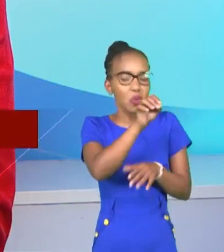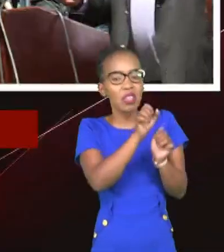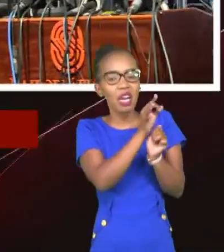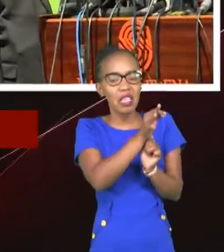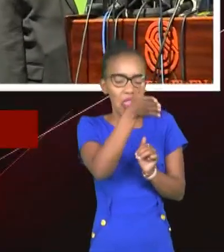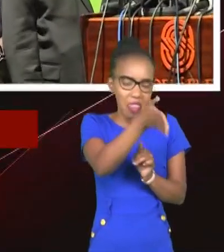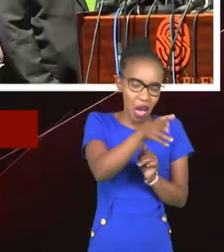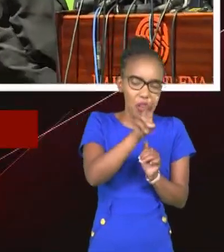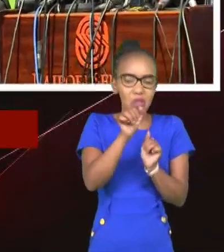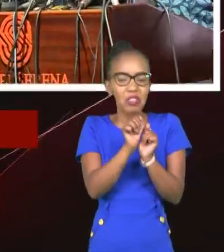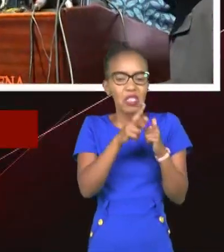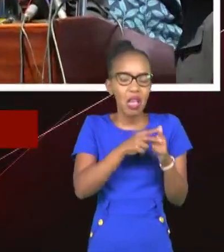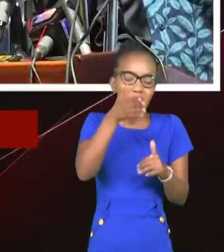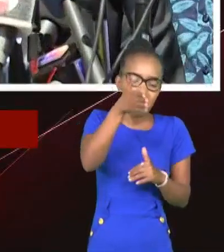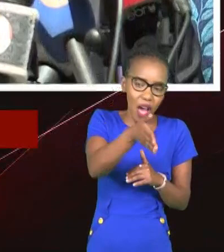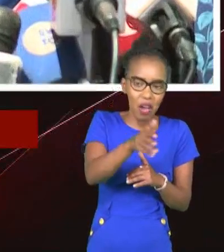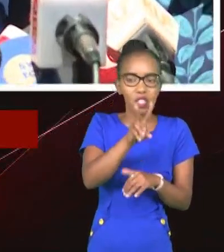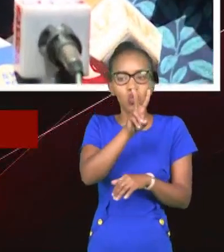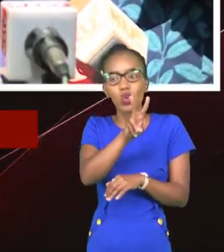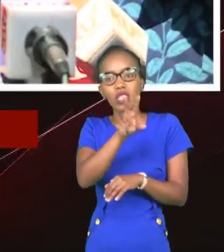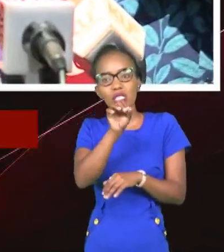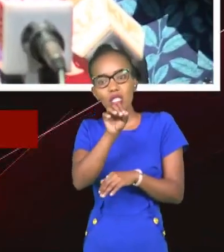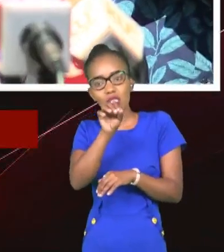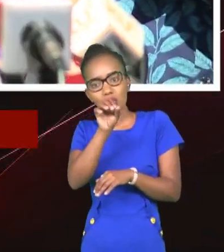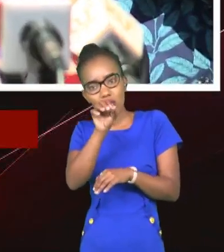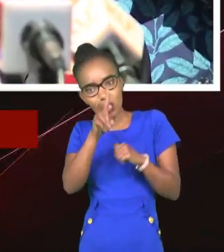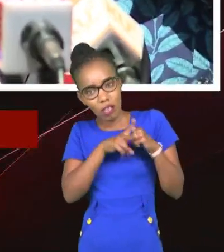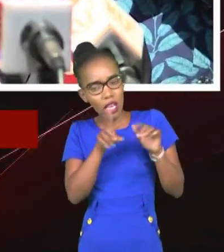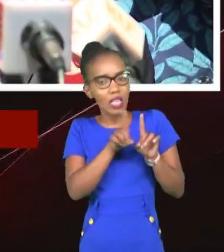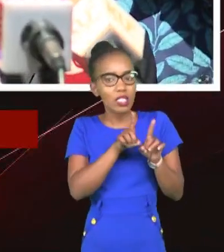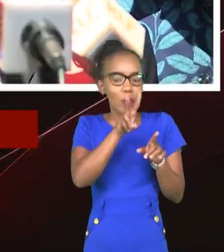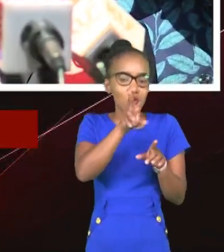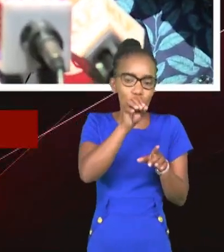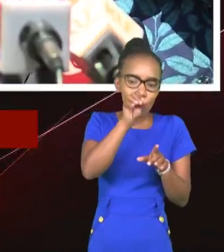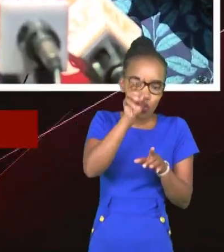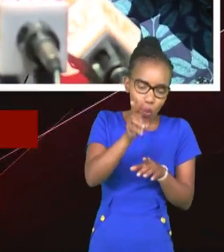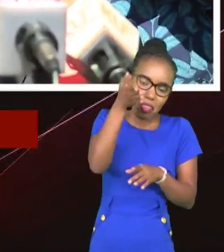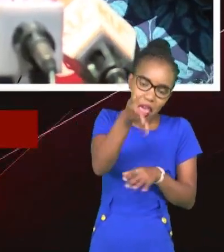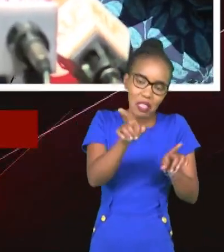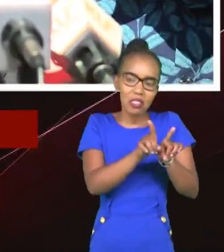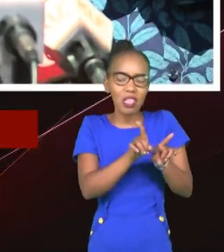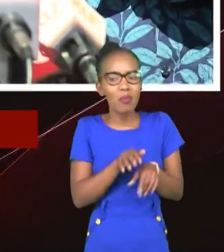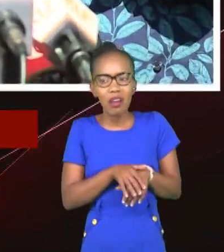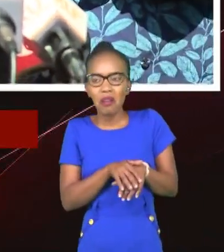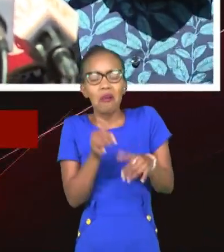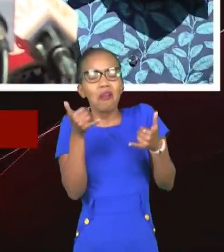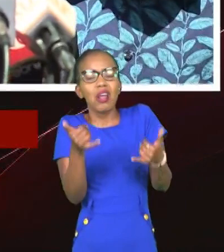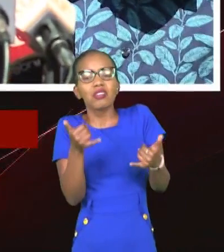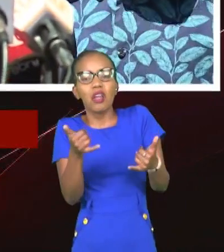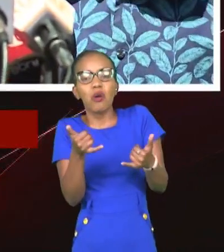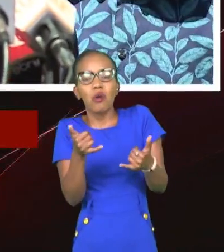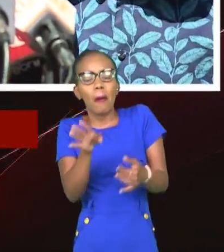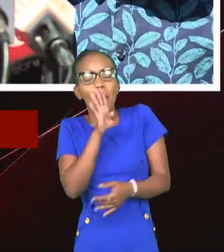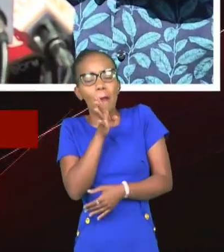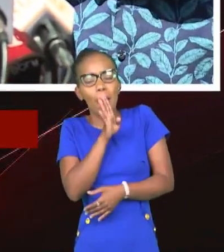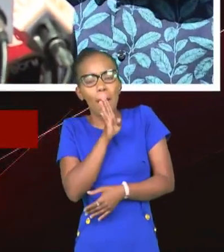in 2017. They were there in 2007. They were there in 2002. So for them to come out and say that they